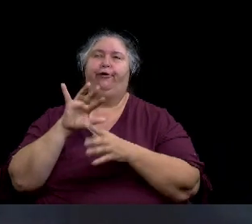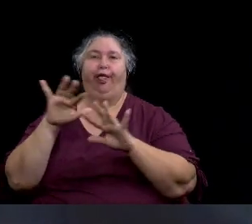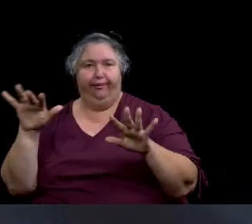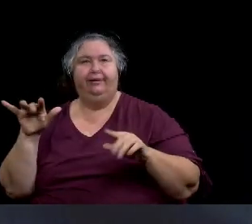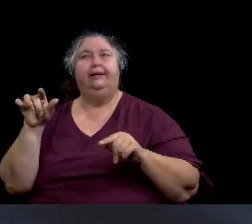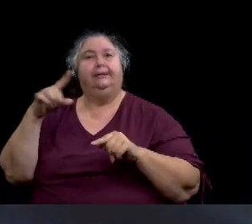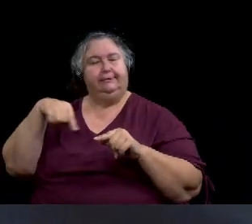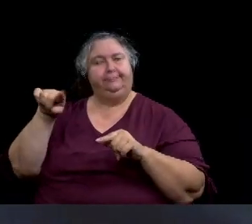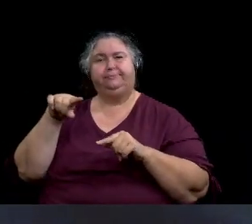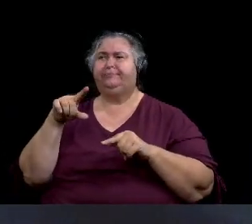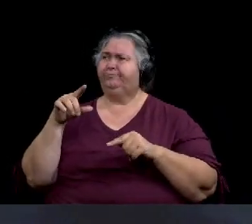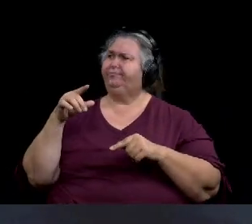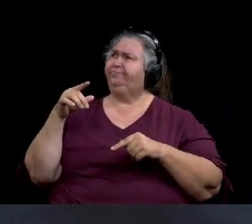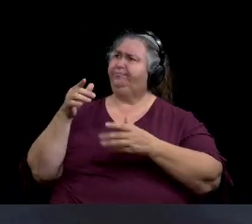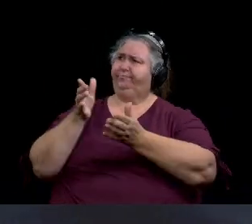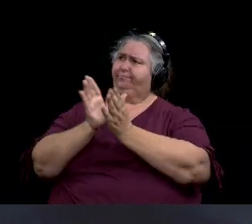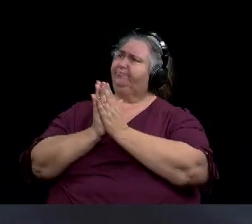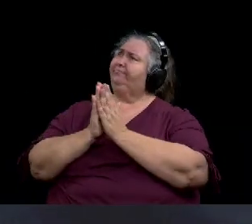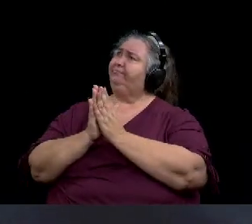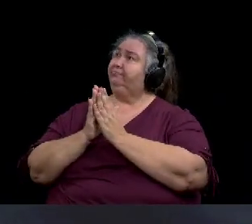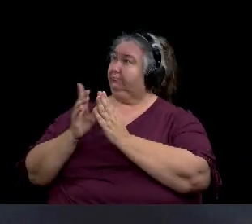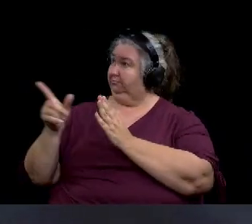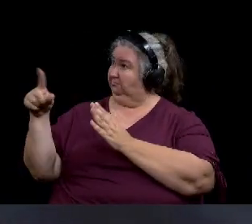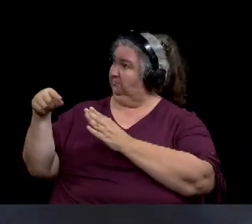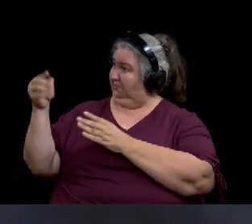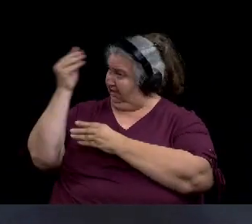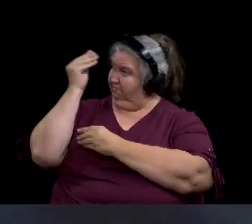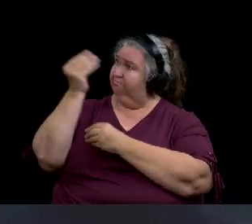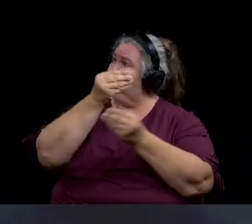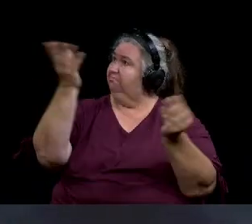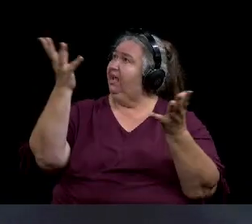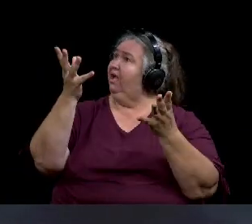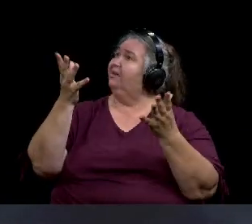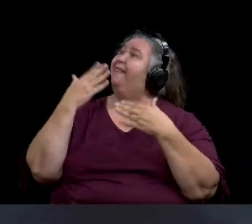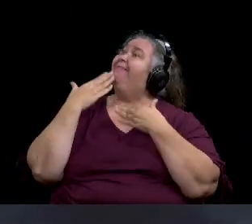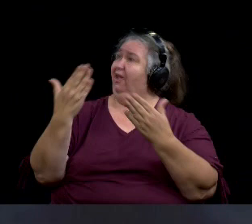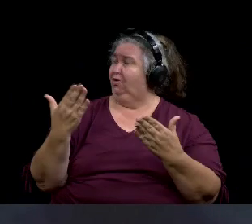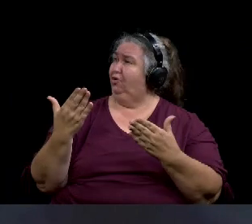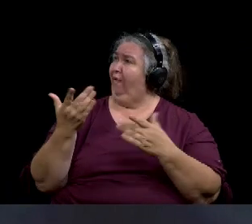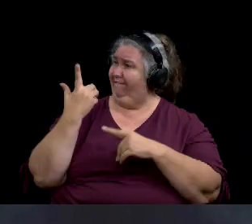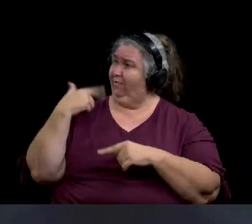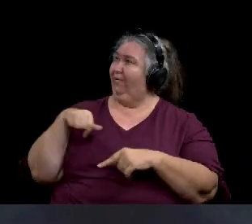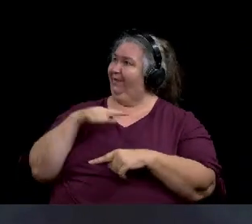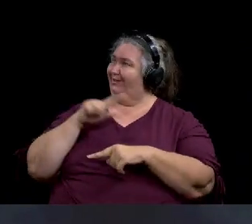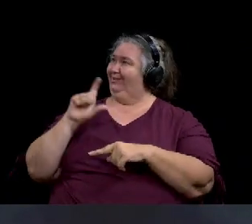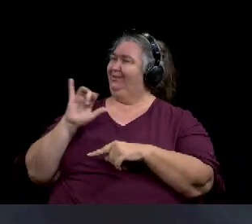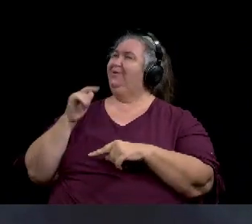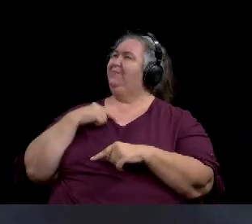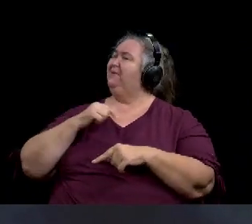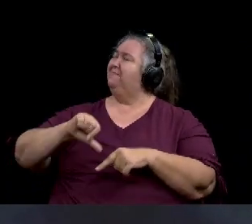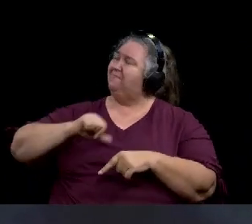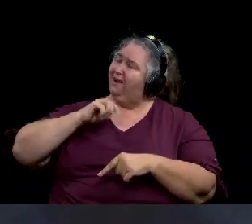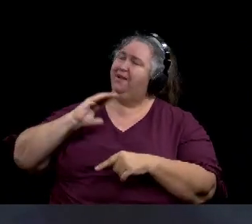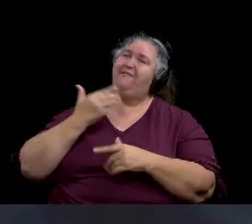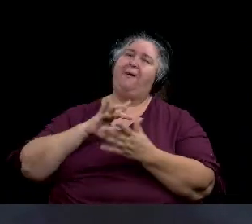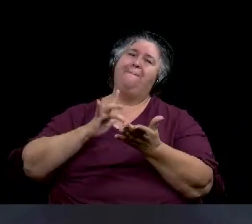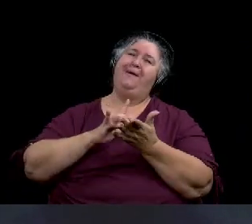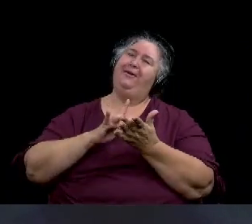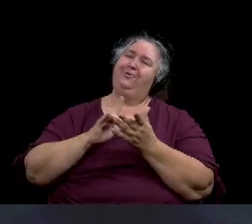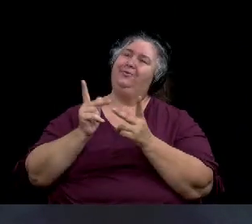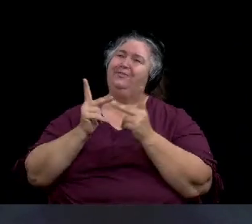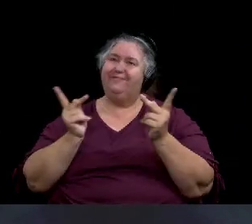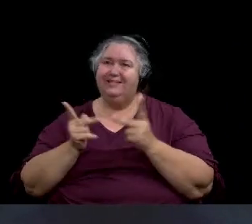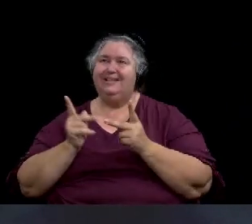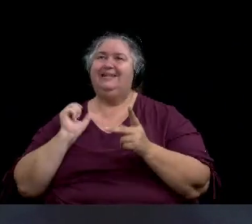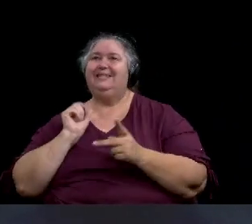Dr. Eliason to both extend our gratitude to those folks when you see them. That we're very proud of our medical facilities